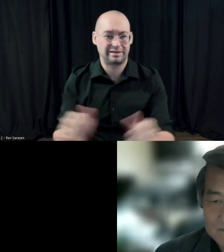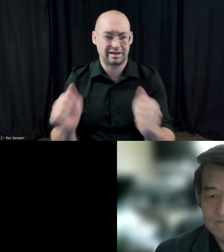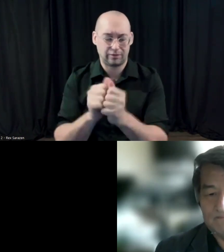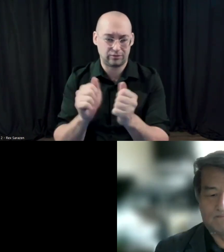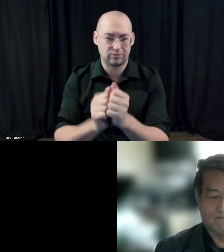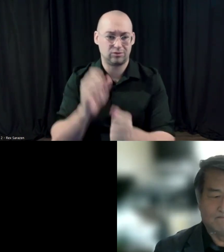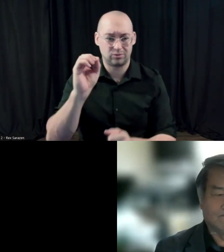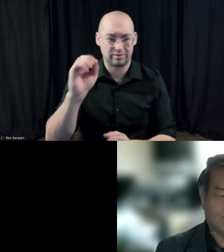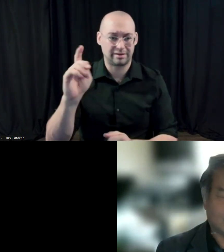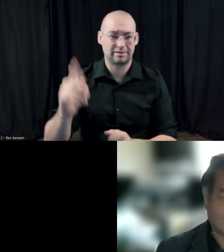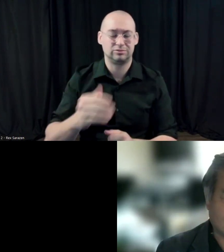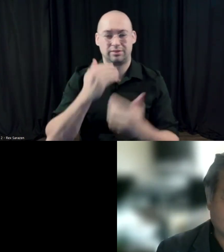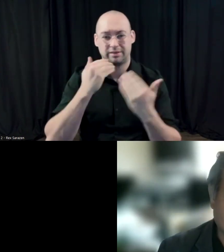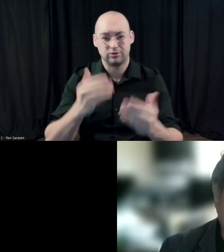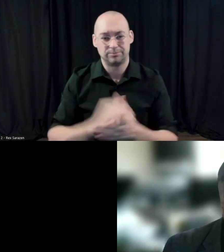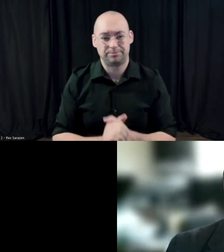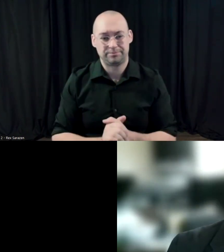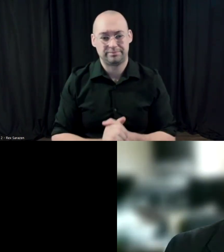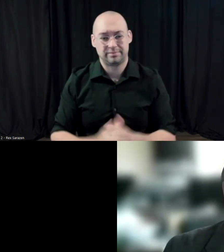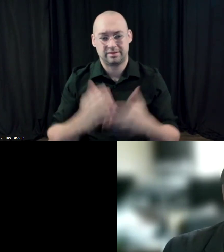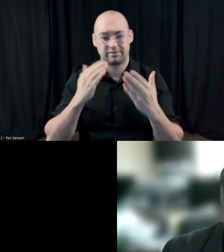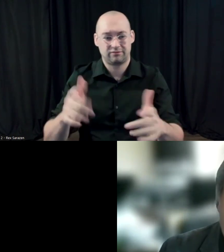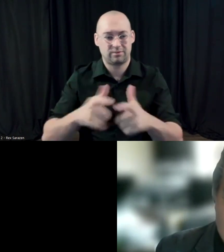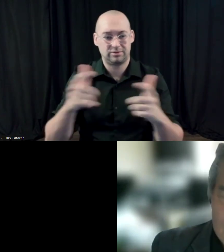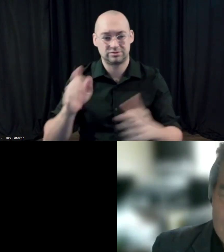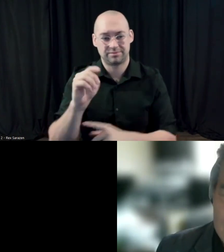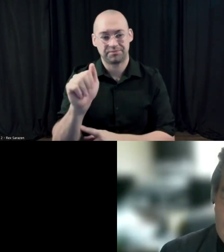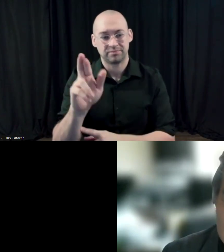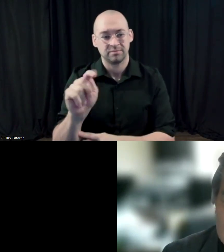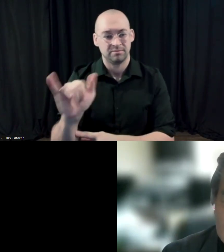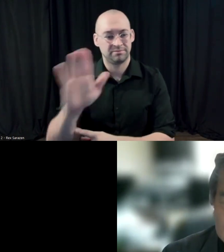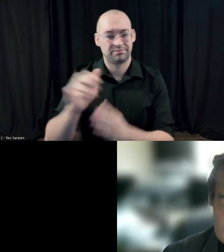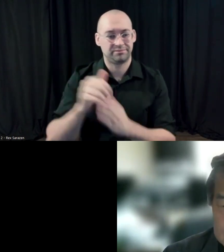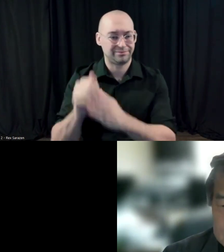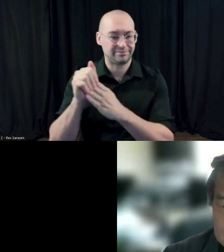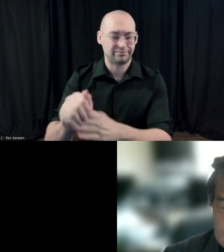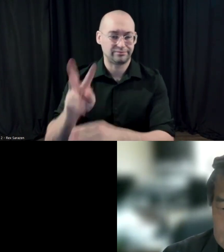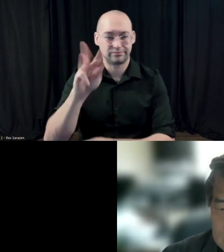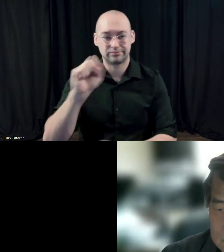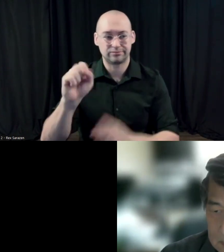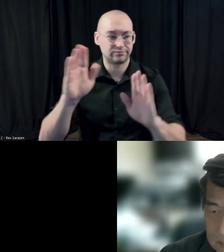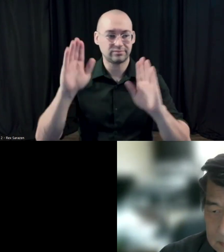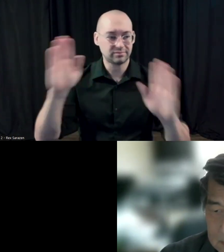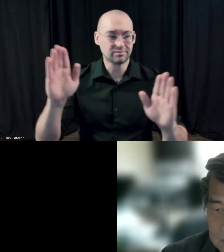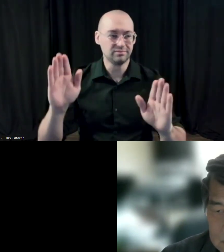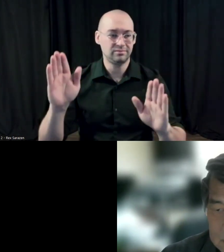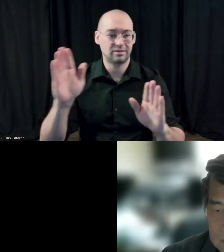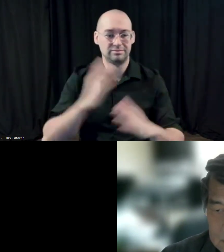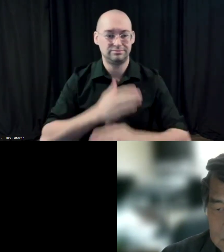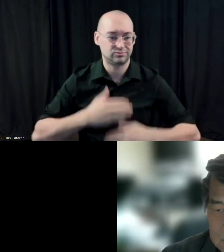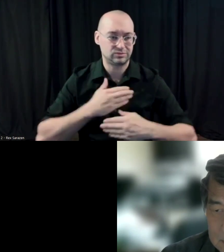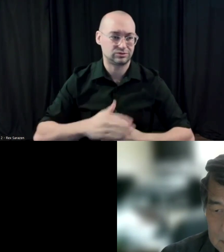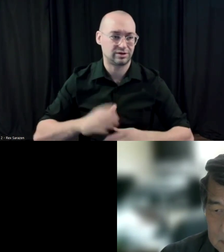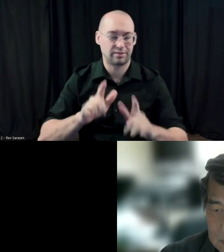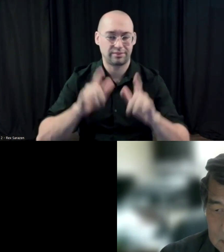you. Thank you so much, Marty. Your leadership has been just absolutely tremendous, and we just appreciate you so